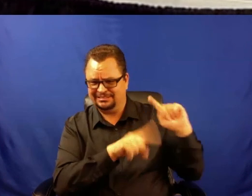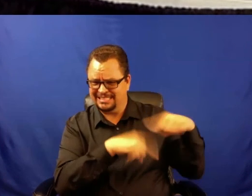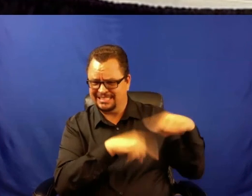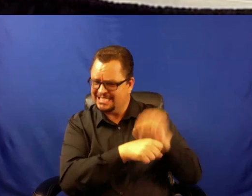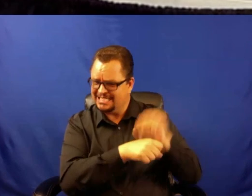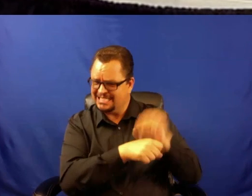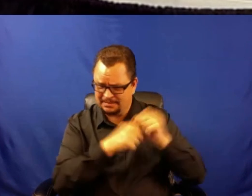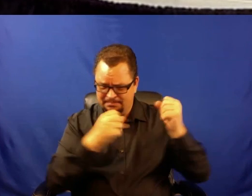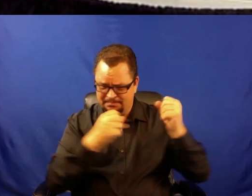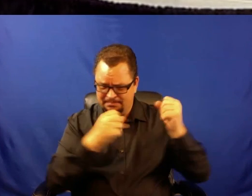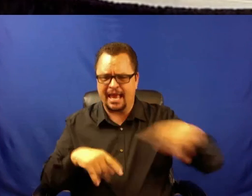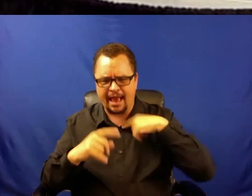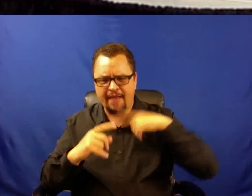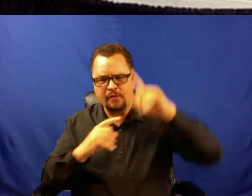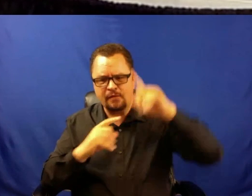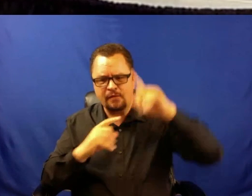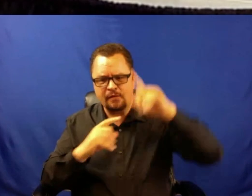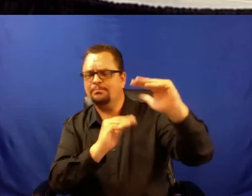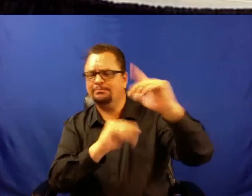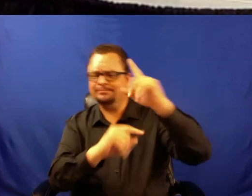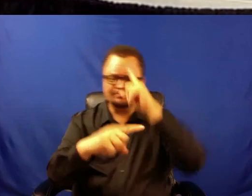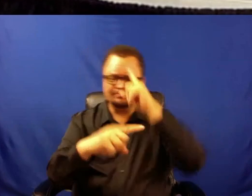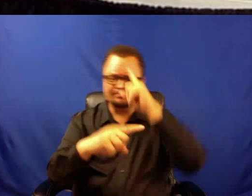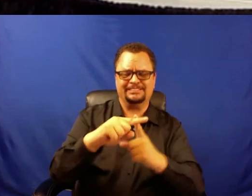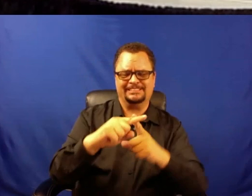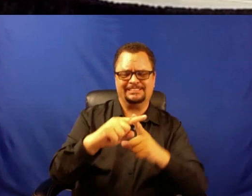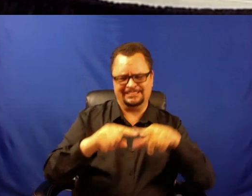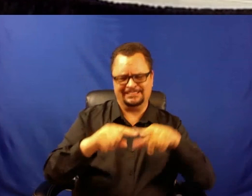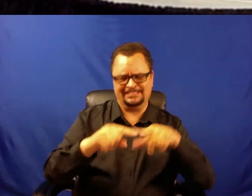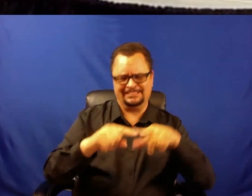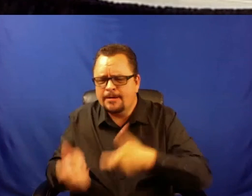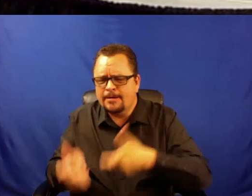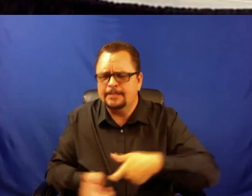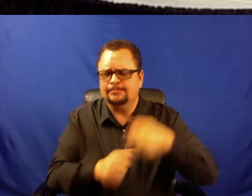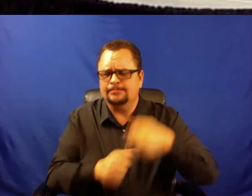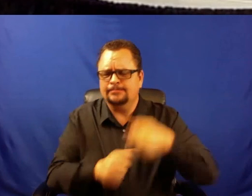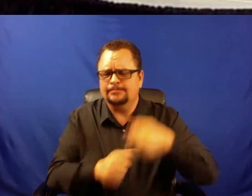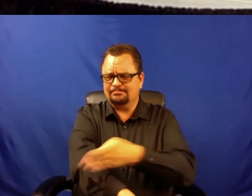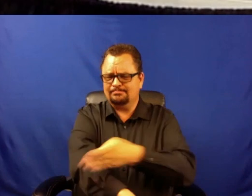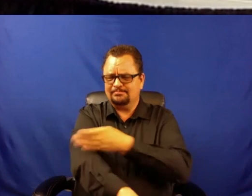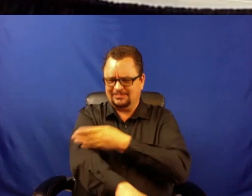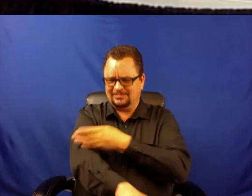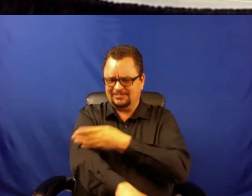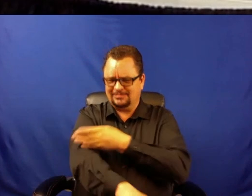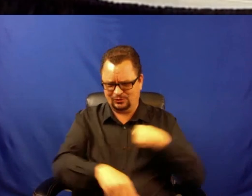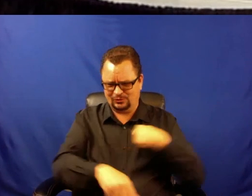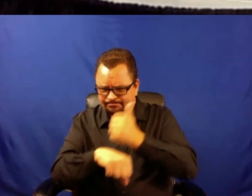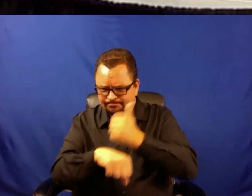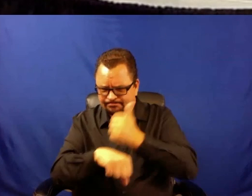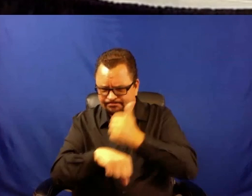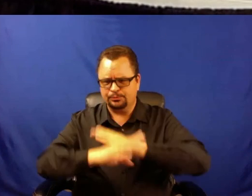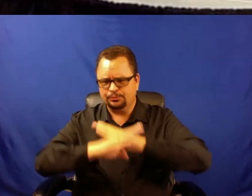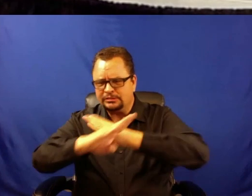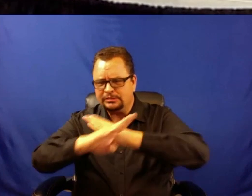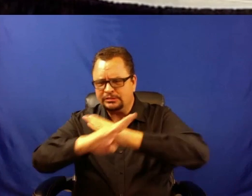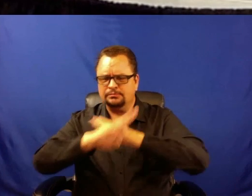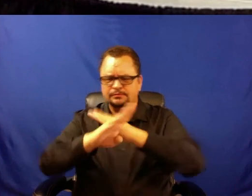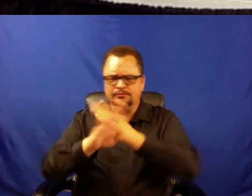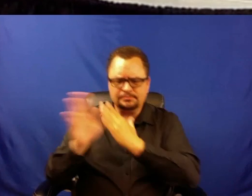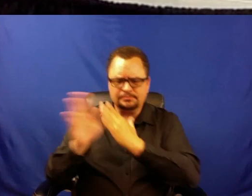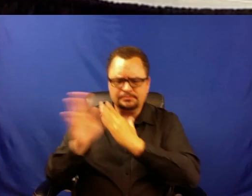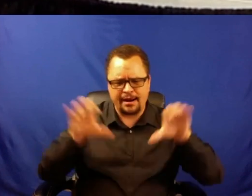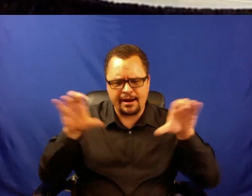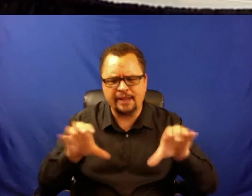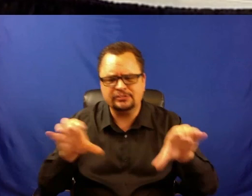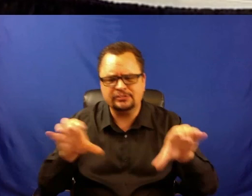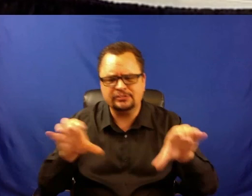preventative actions that we're all taking. And so we're doing all that we can to meet the needs and mount